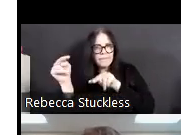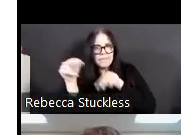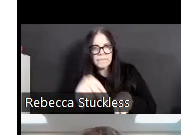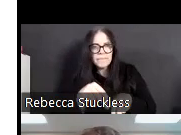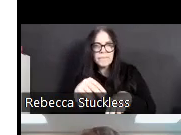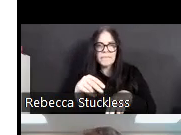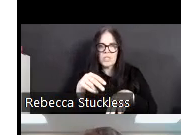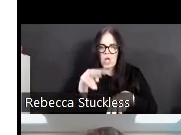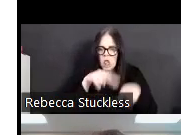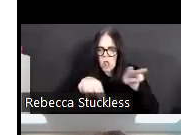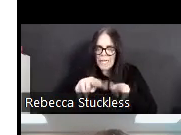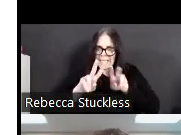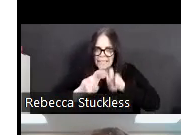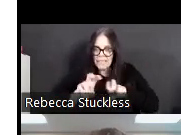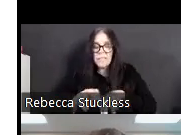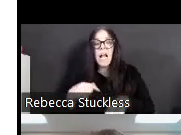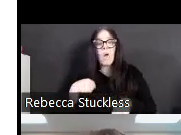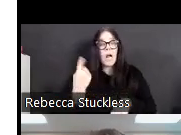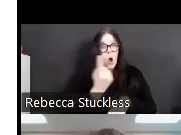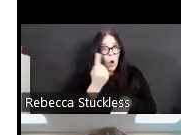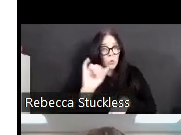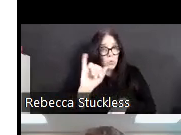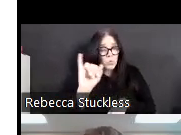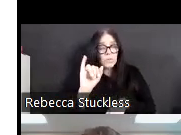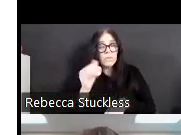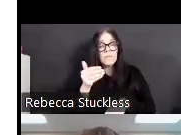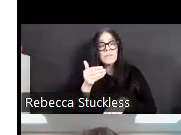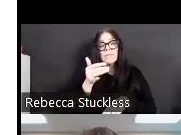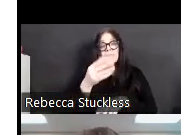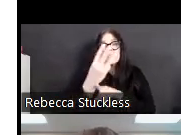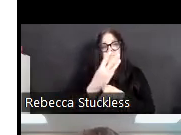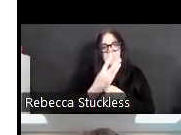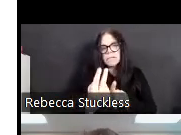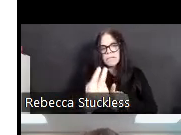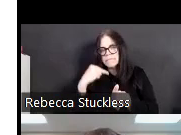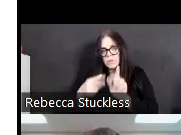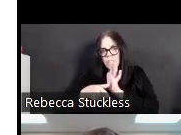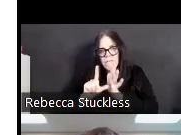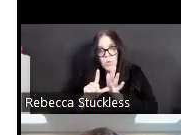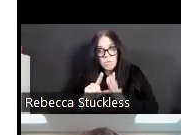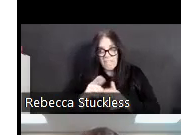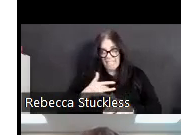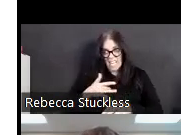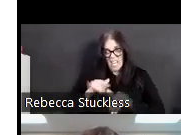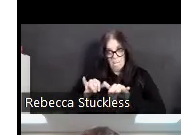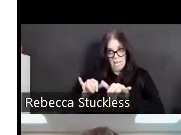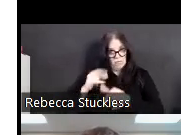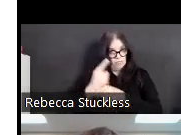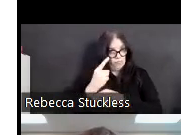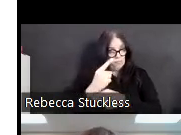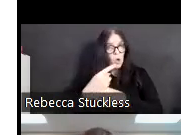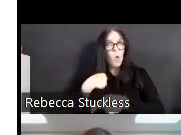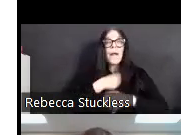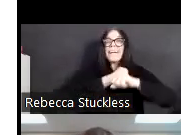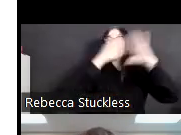time to, 6 months down the road, take a really close look at it and say, is it measuring what we think it's